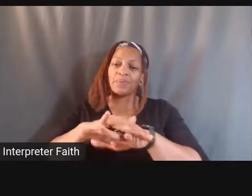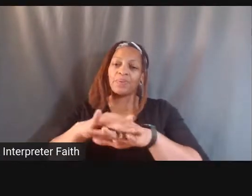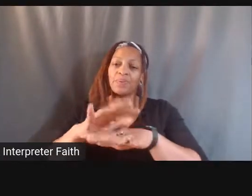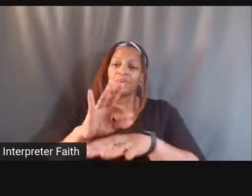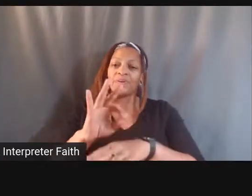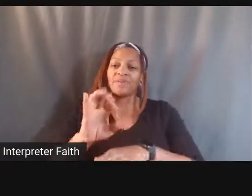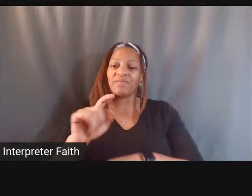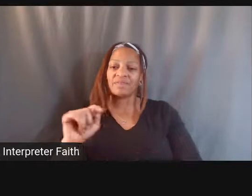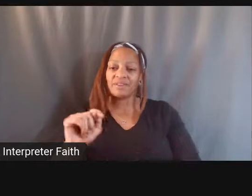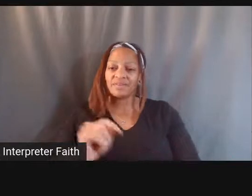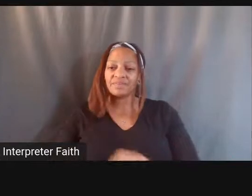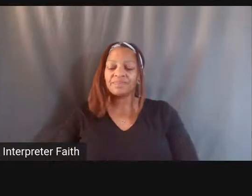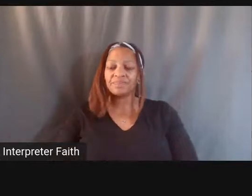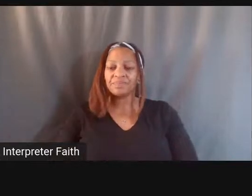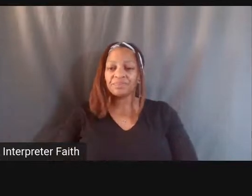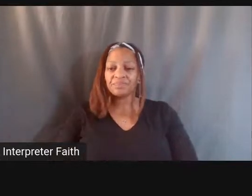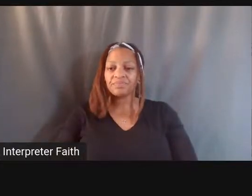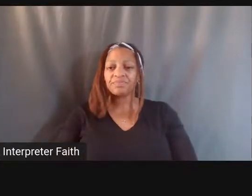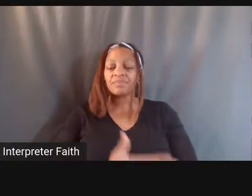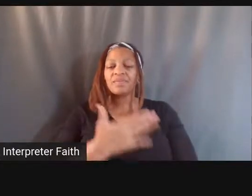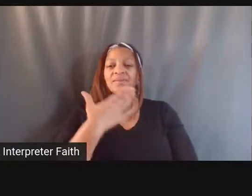Sweet, sweet gratitude.